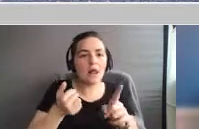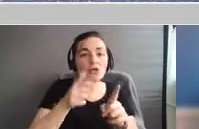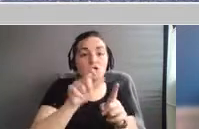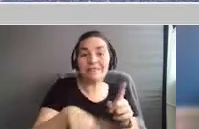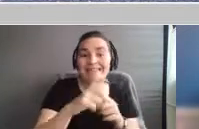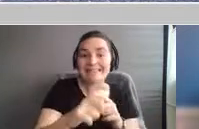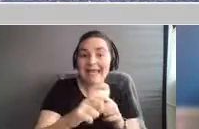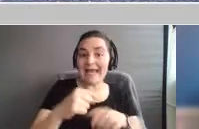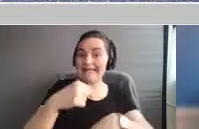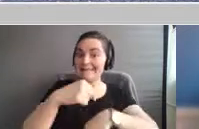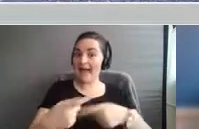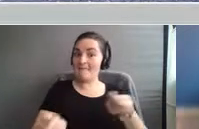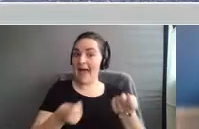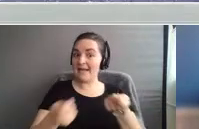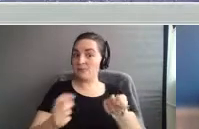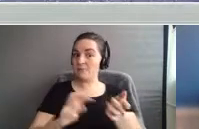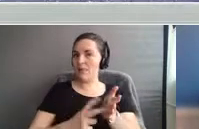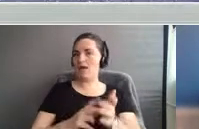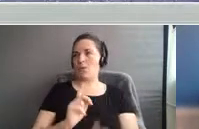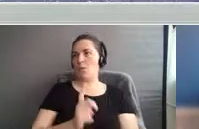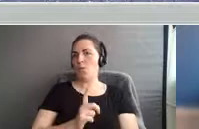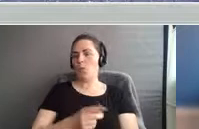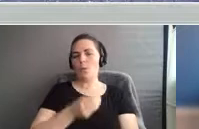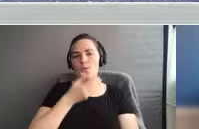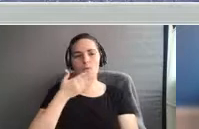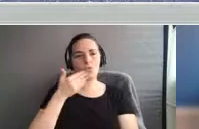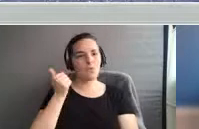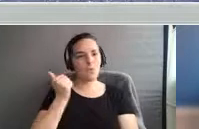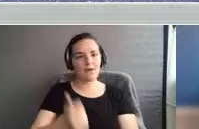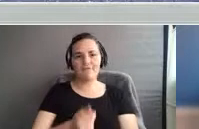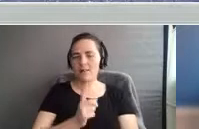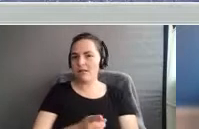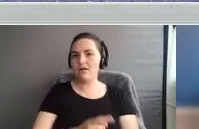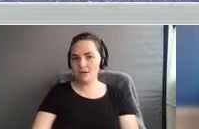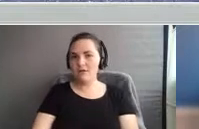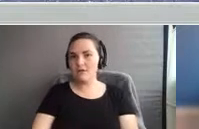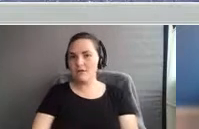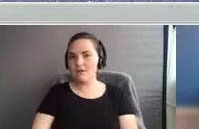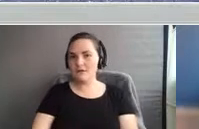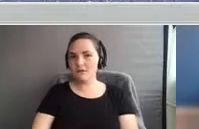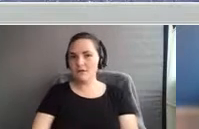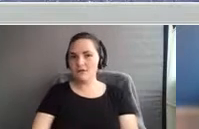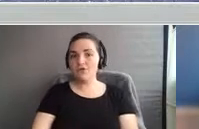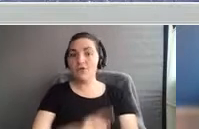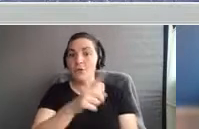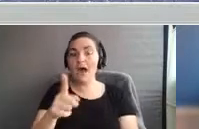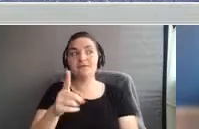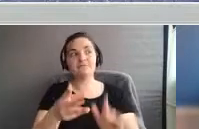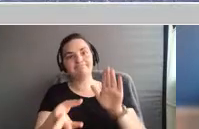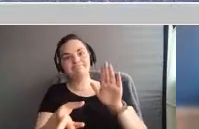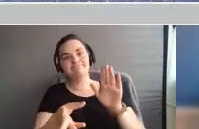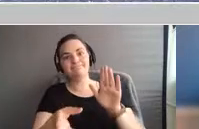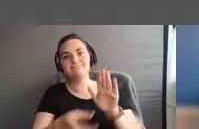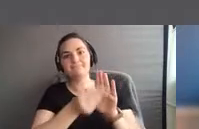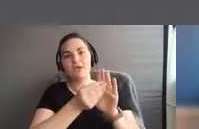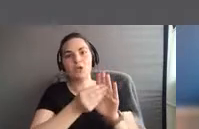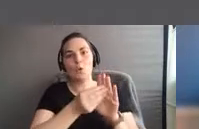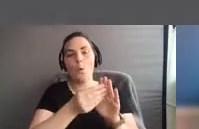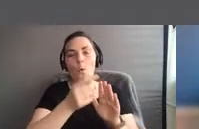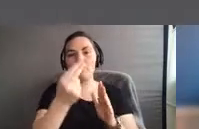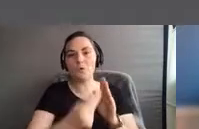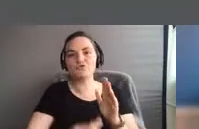planning. Excellent. Student A, time management. So all of you who've posted your pen portraits have flagged up that your